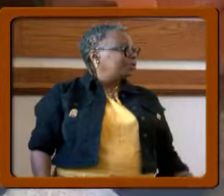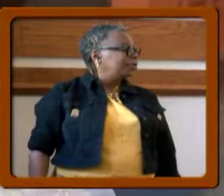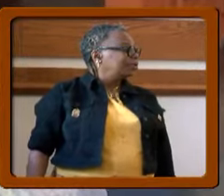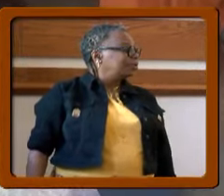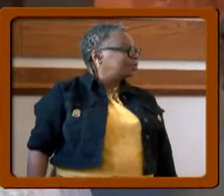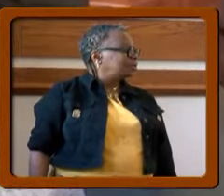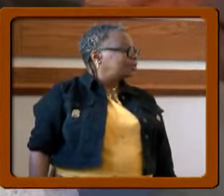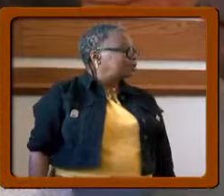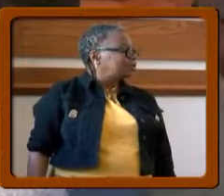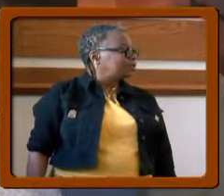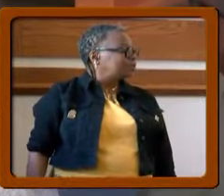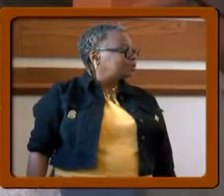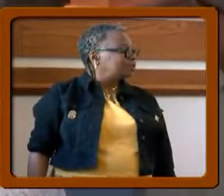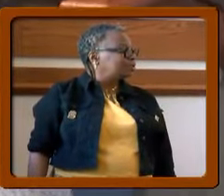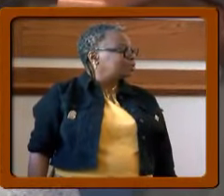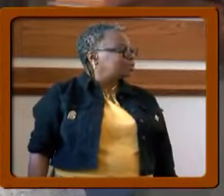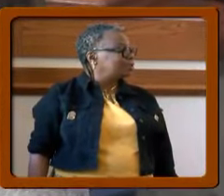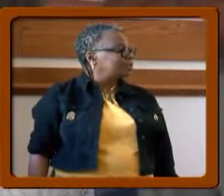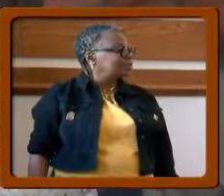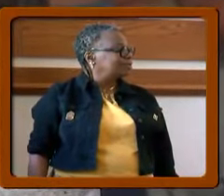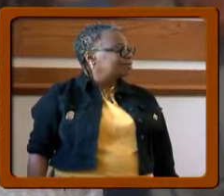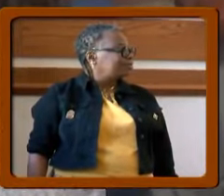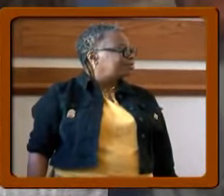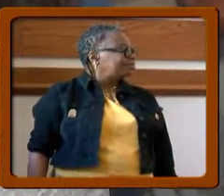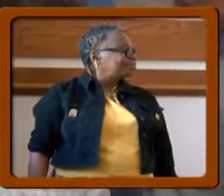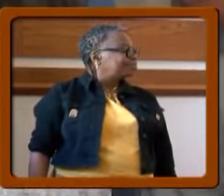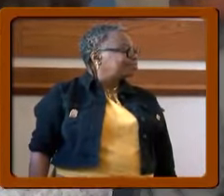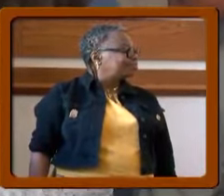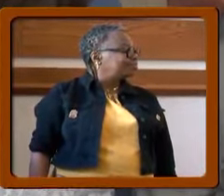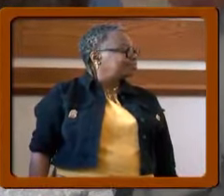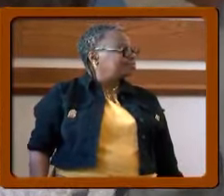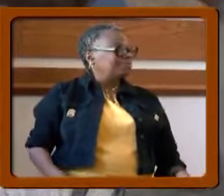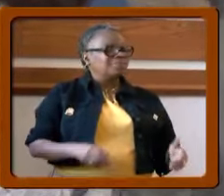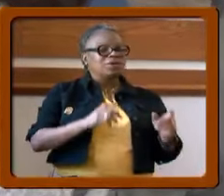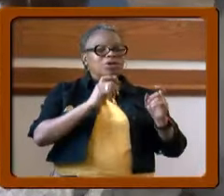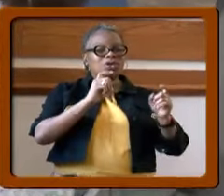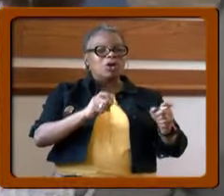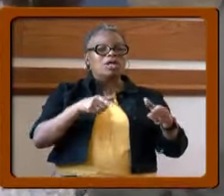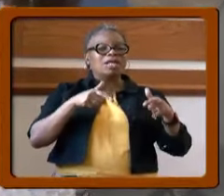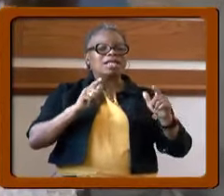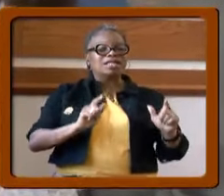The Lord cause God's face to shine upon you and give you peace.